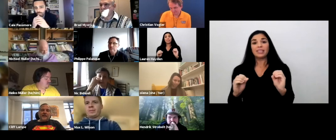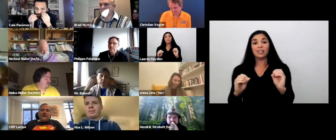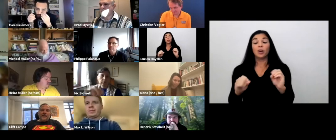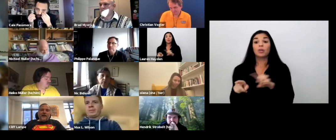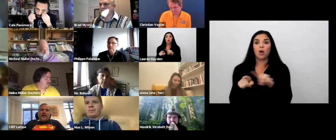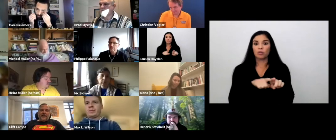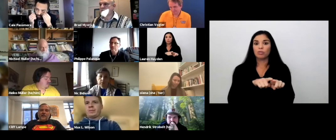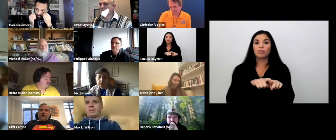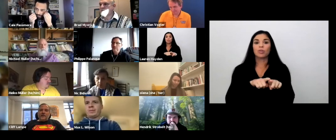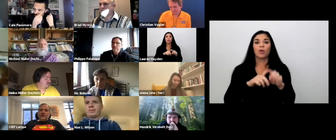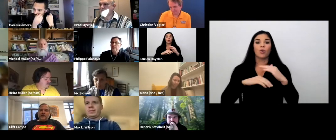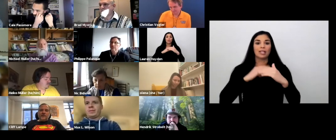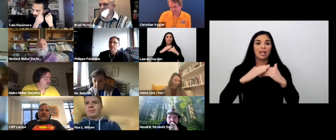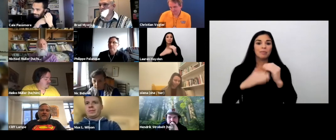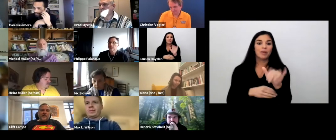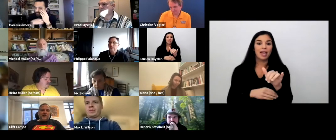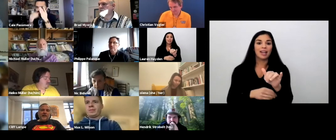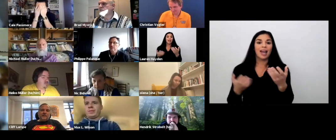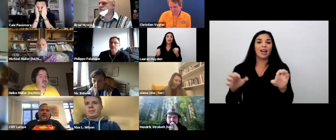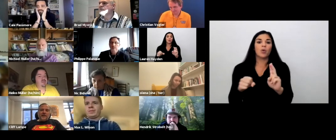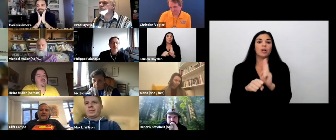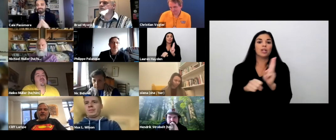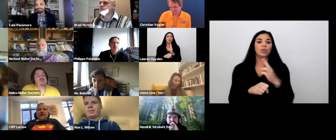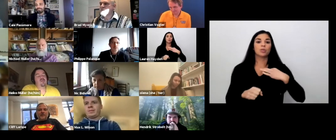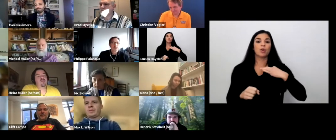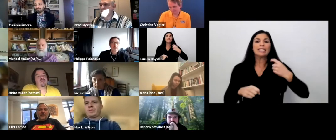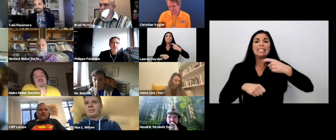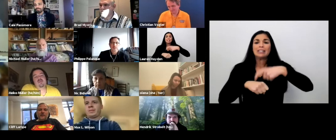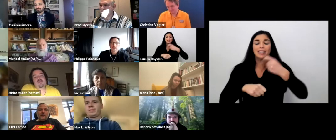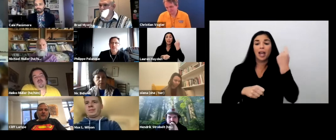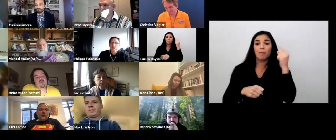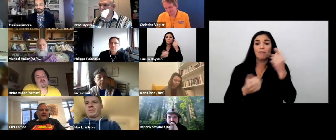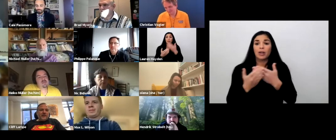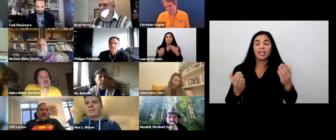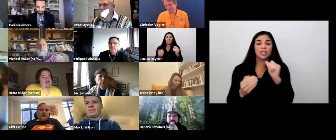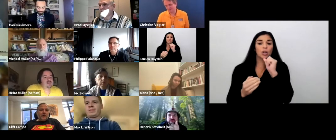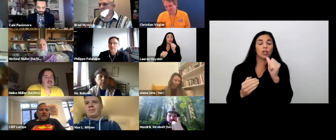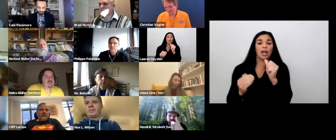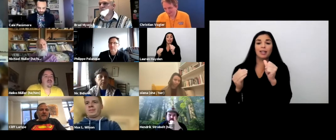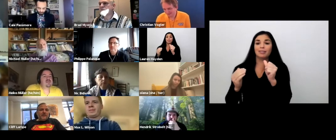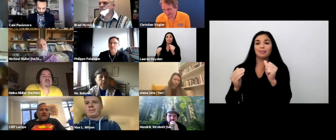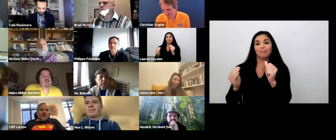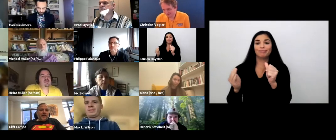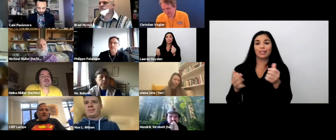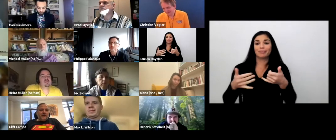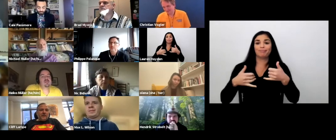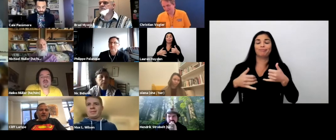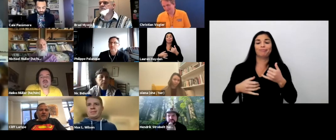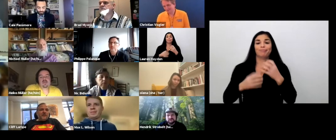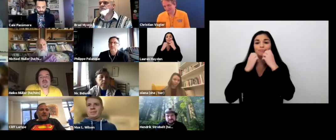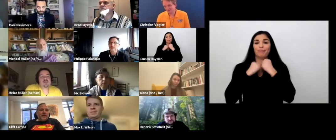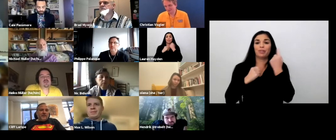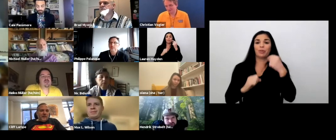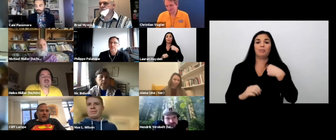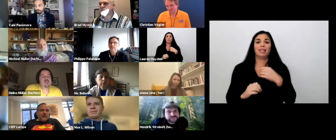that, like, I don't want to use volunteer time for things that aren't intellectually or organizationally rewarding. So like we try to